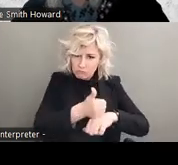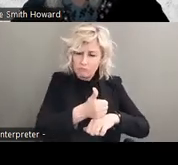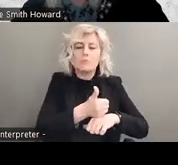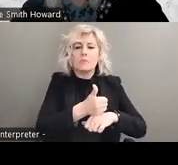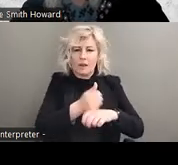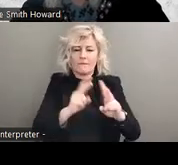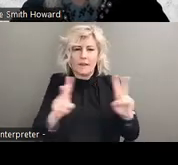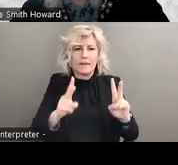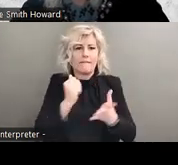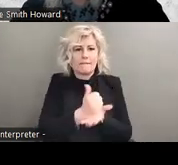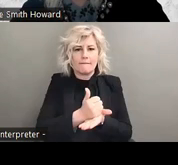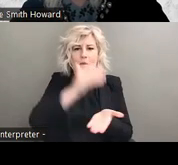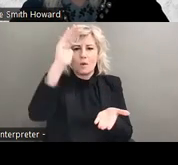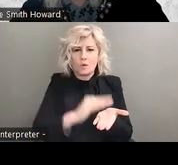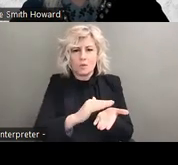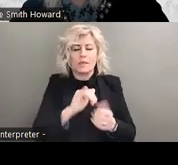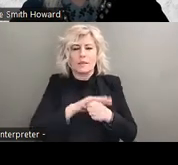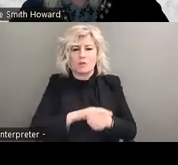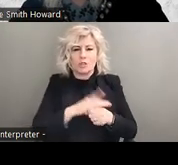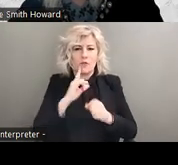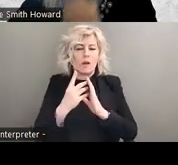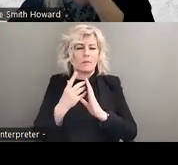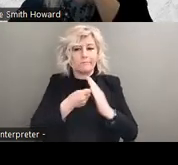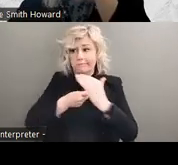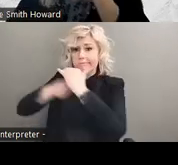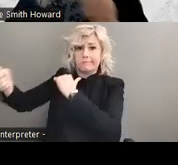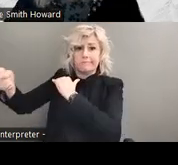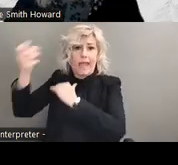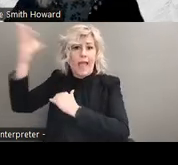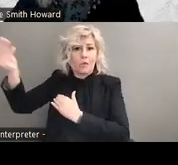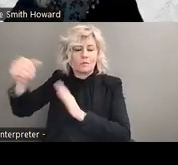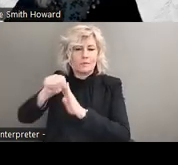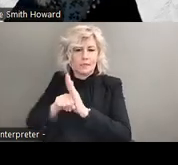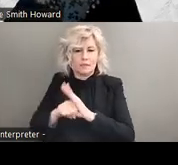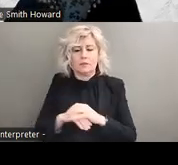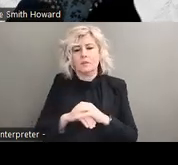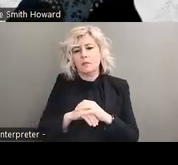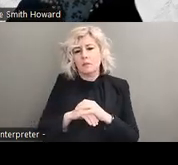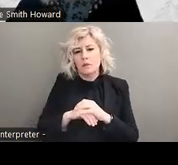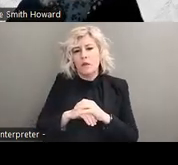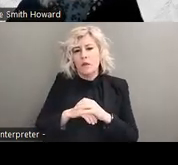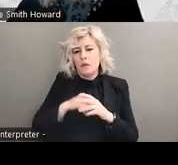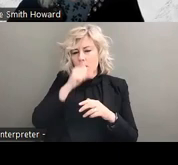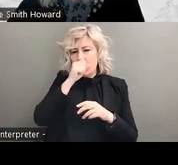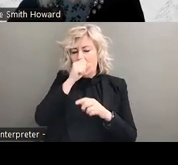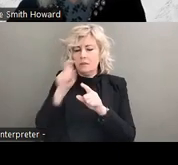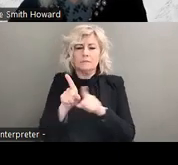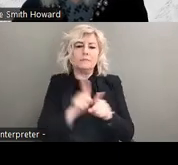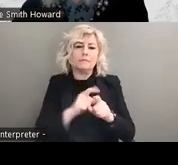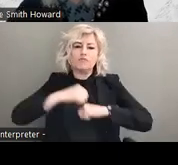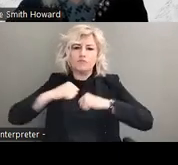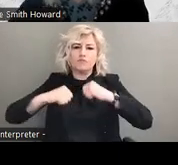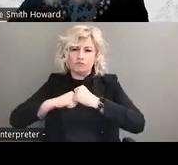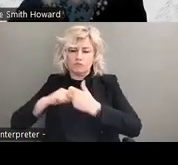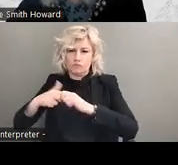in reducing the pressure for out-of-state placements. But then there's also, I think, structural issues. Like there are in